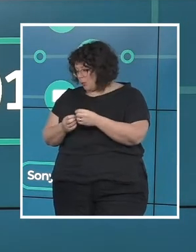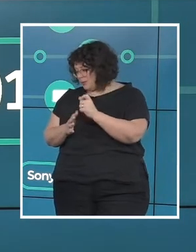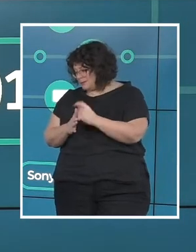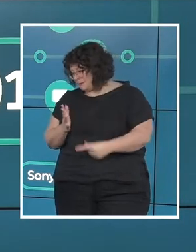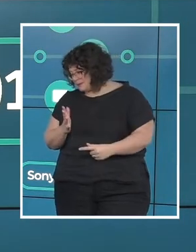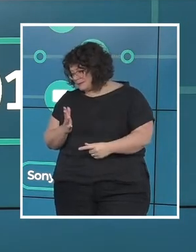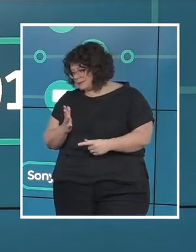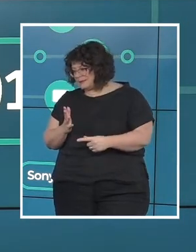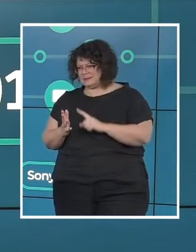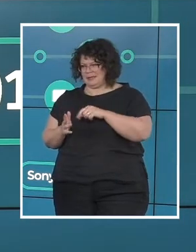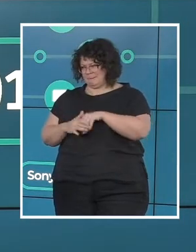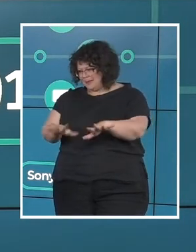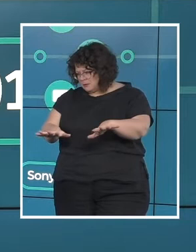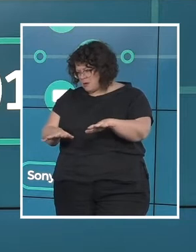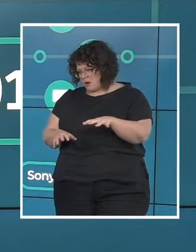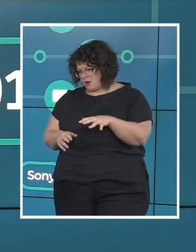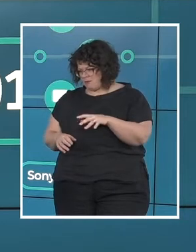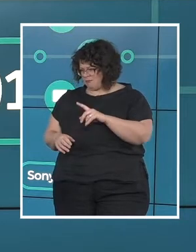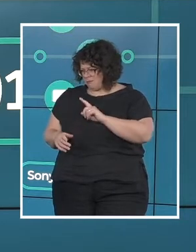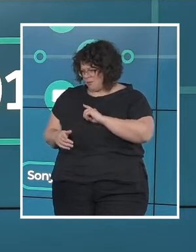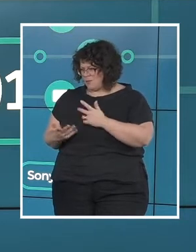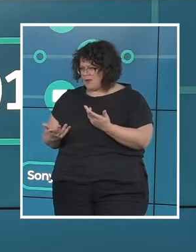But as you can see, disability is very diverse.